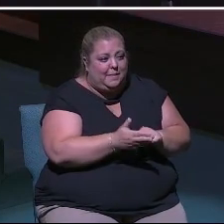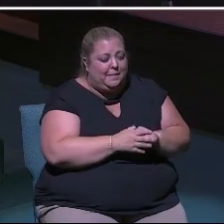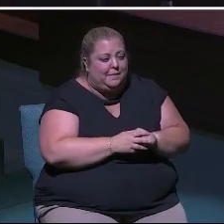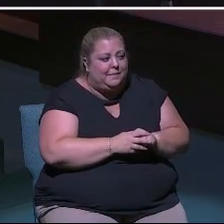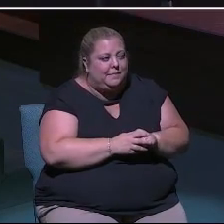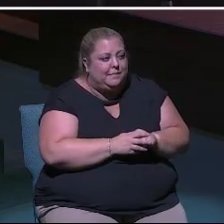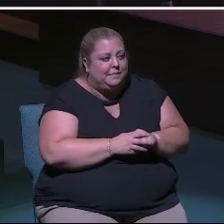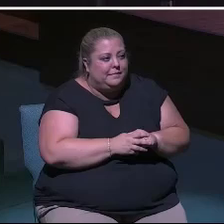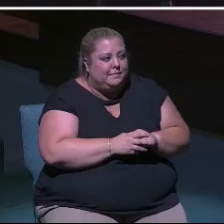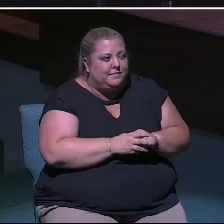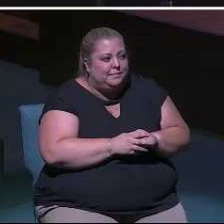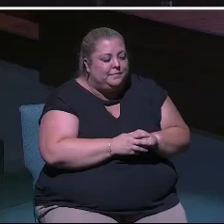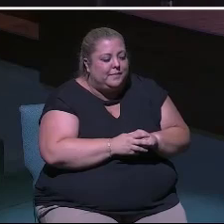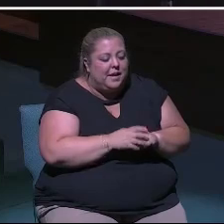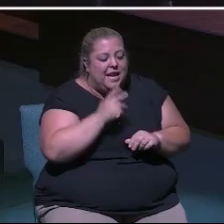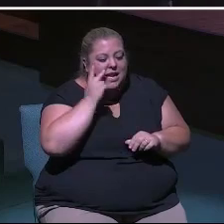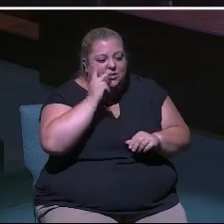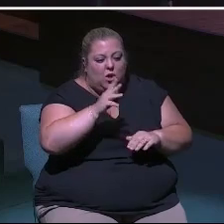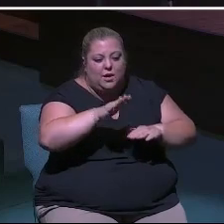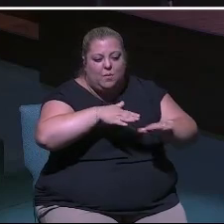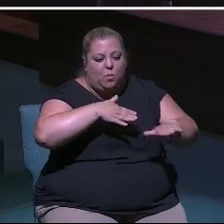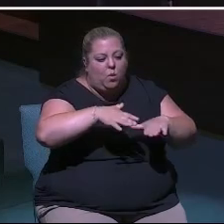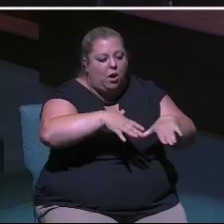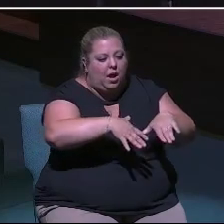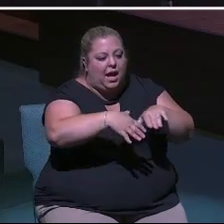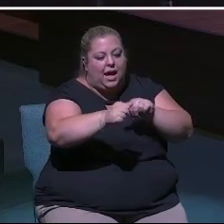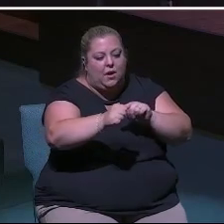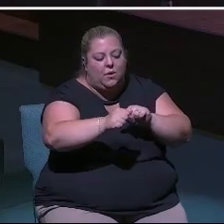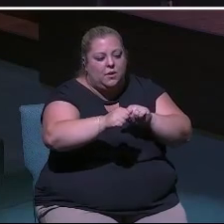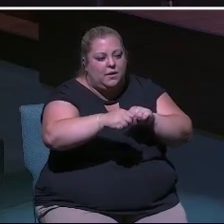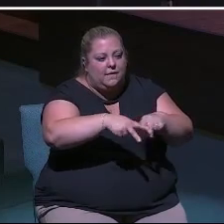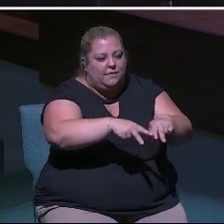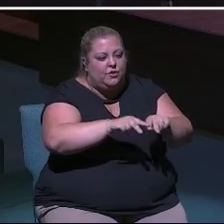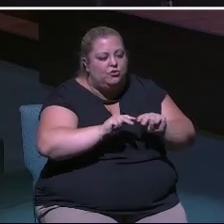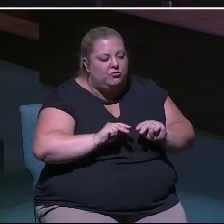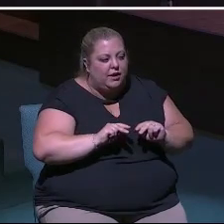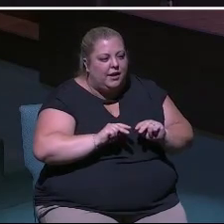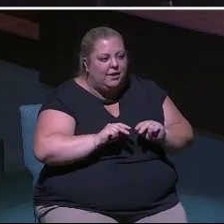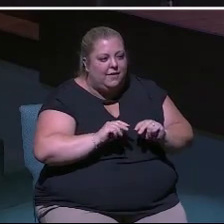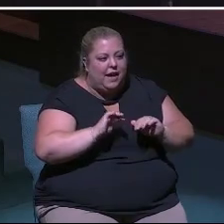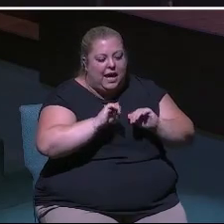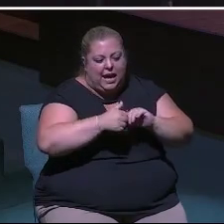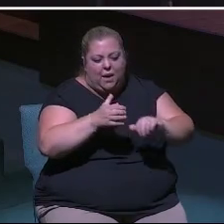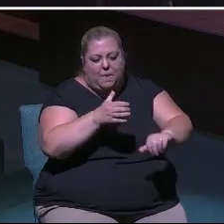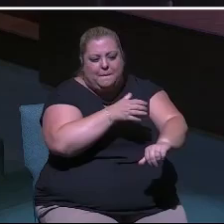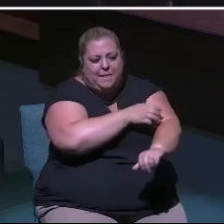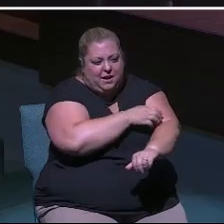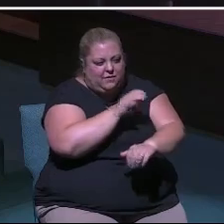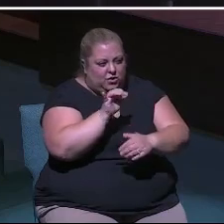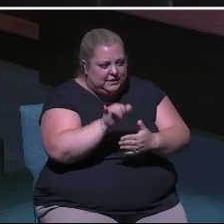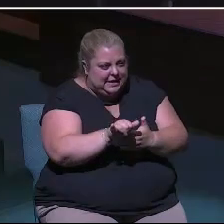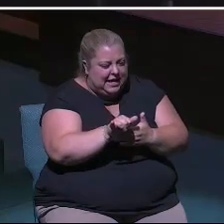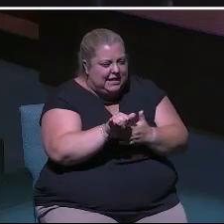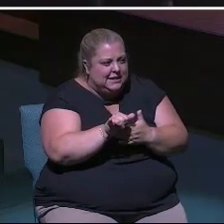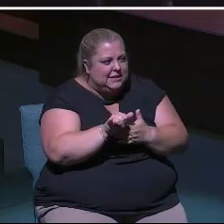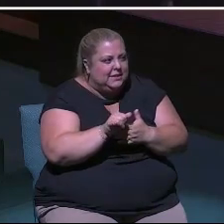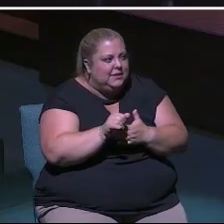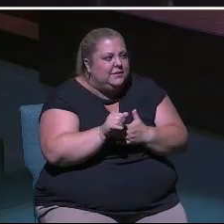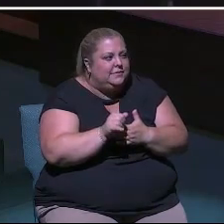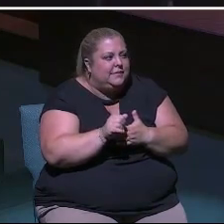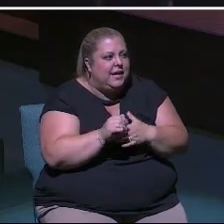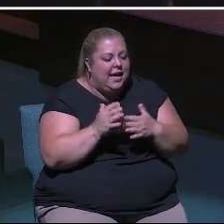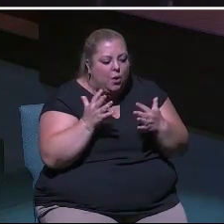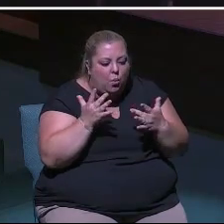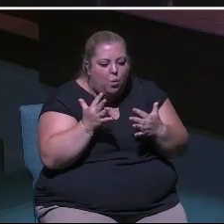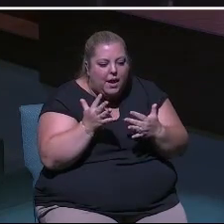But I saw him walk out of that grave. Oh my goodness, how powerful is that? He waited. He waited